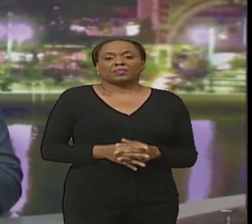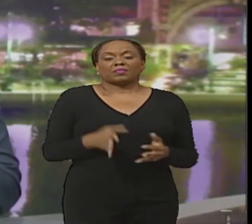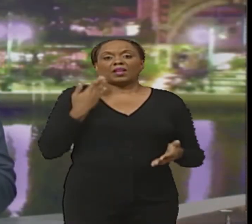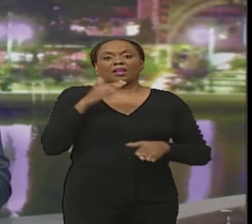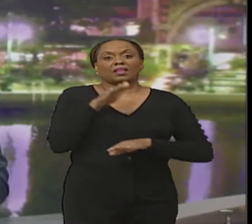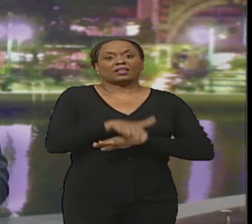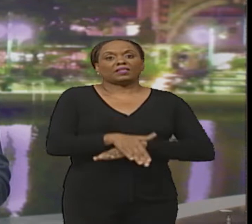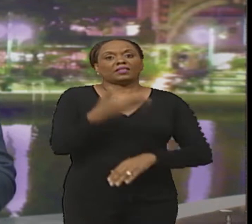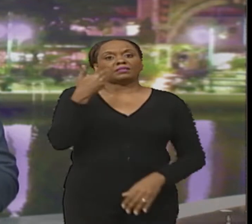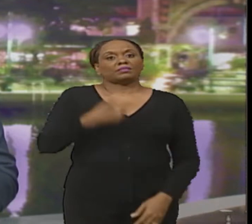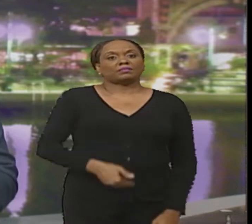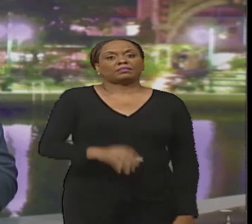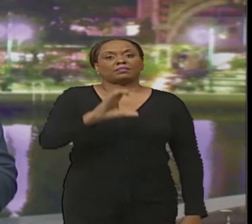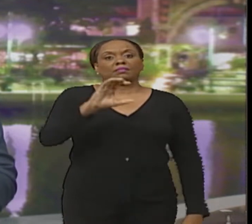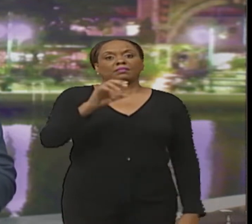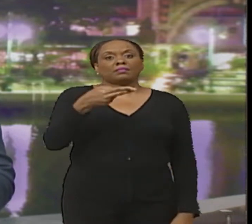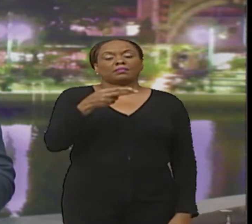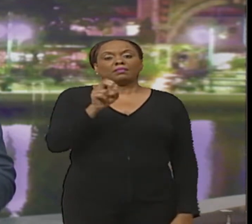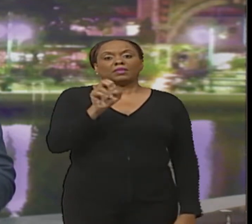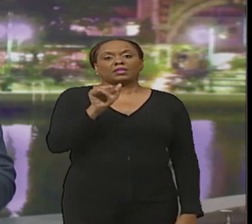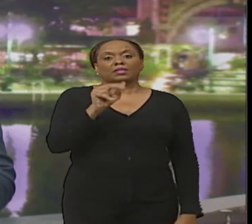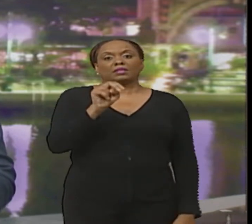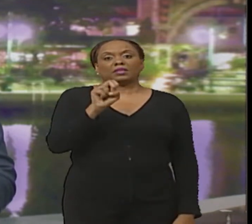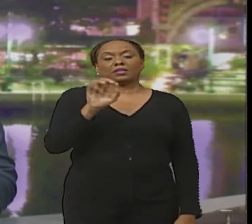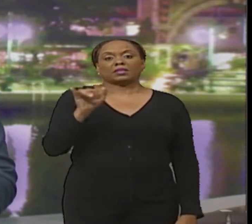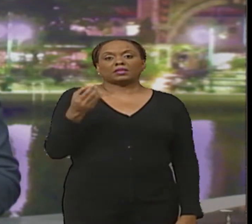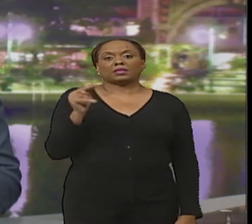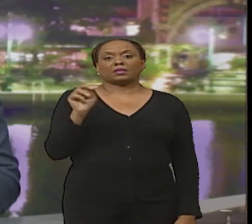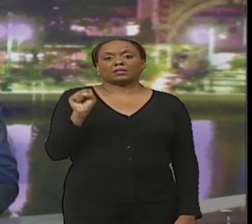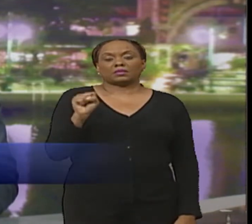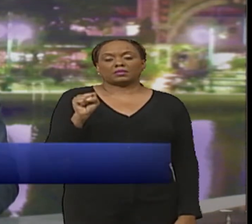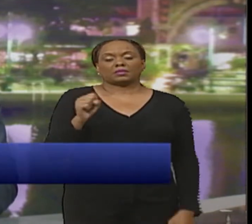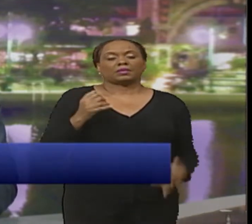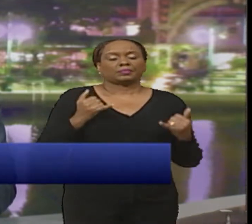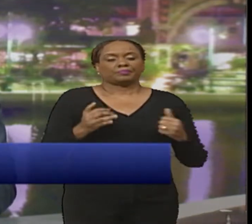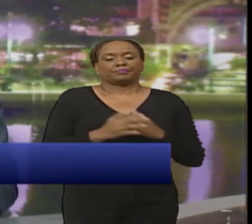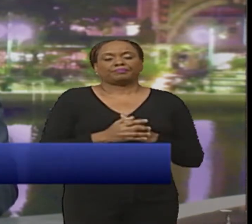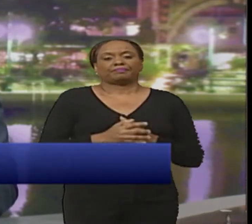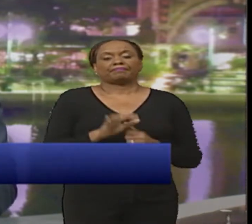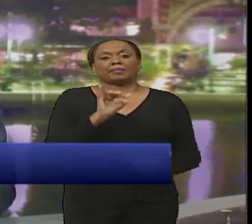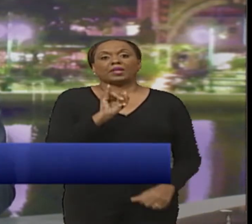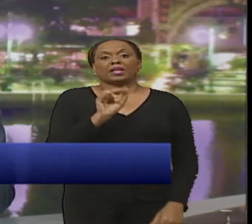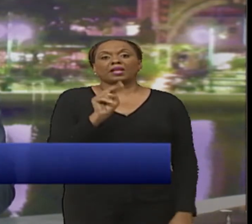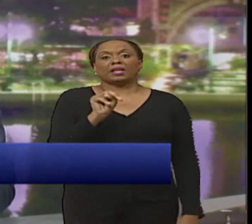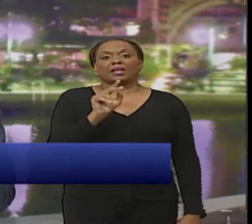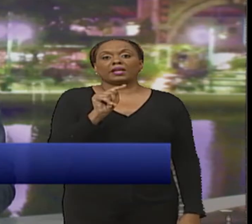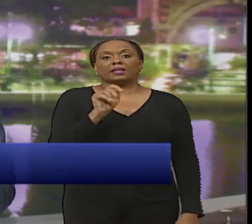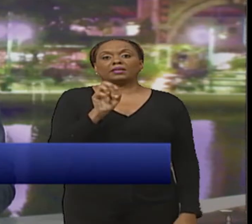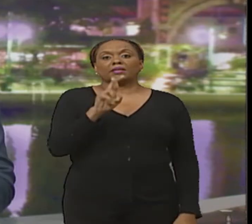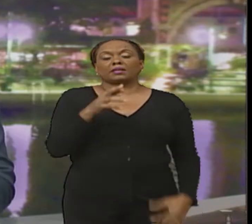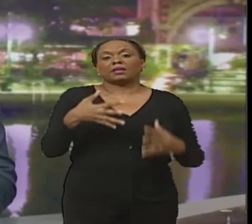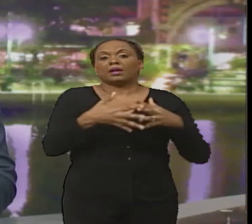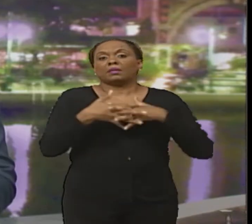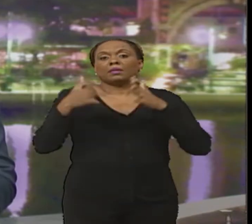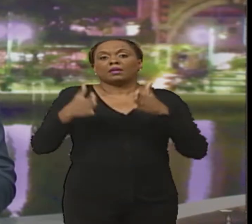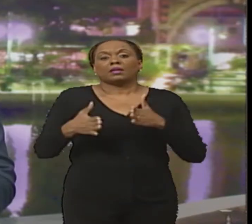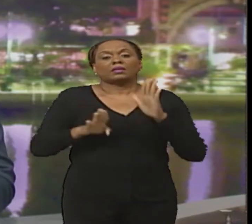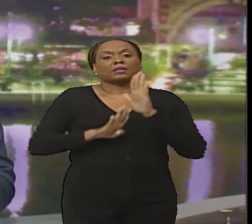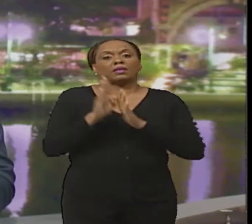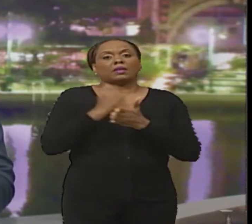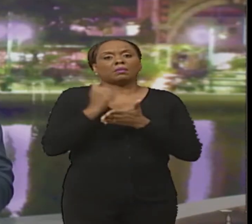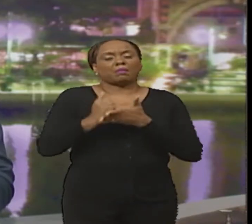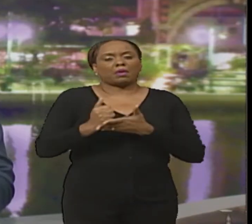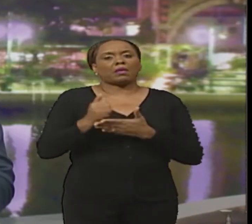Good evening, I'm Shane Jones, leading the news at 7. The Inter-American Development Bank is expected to approve a